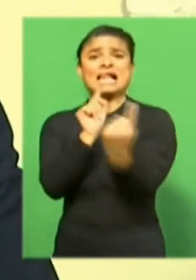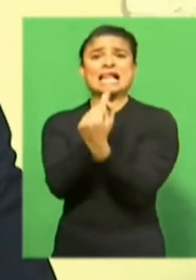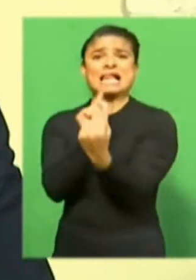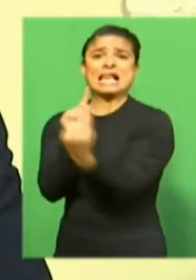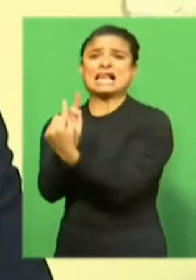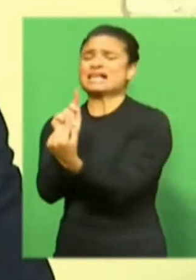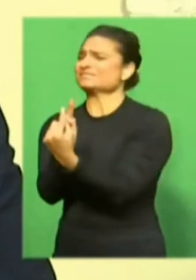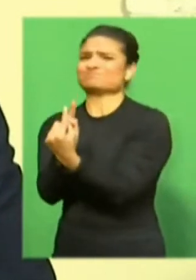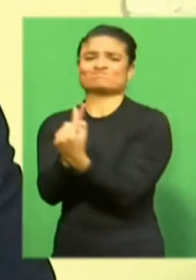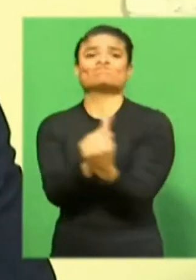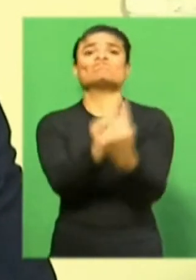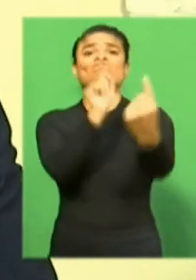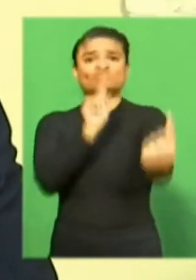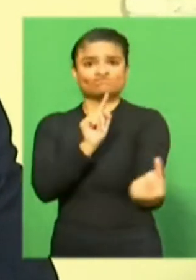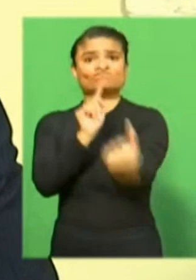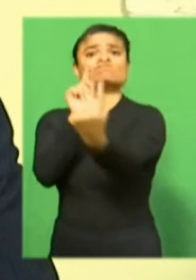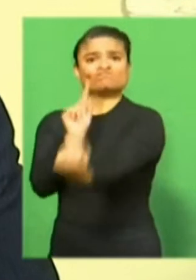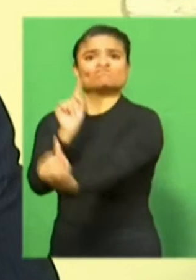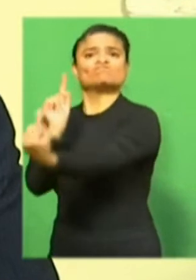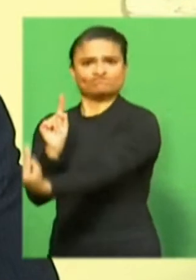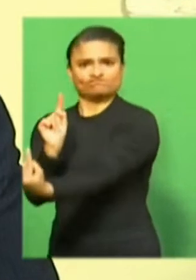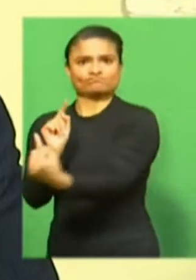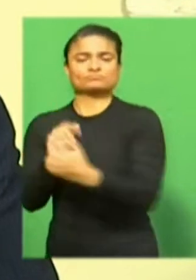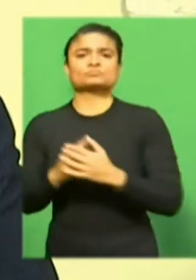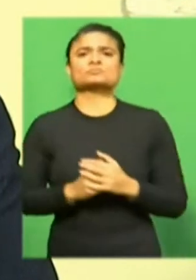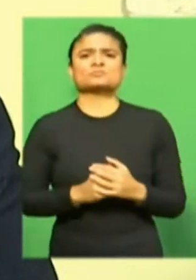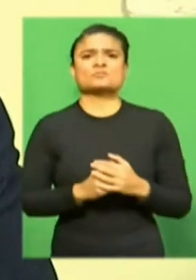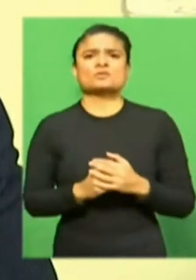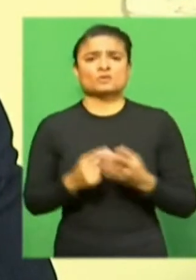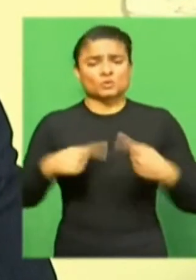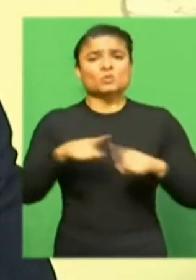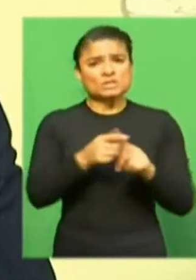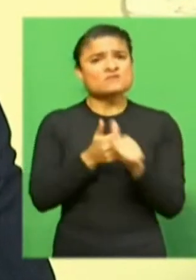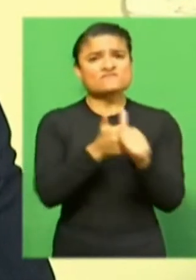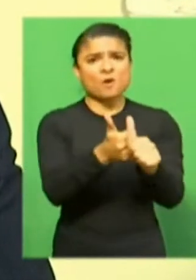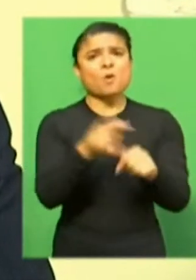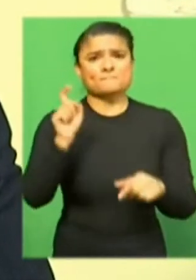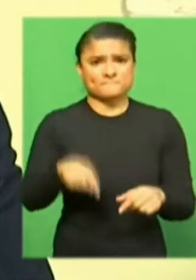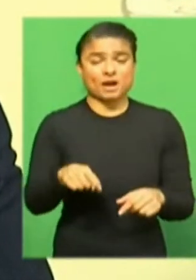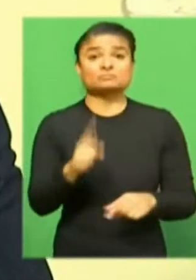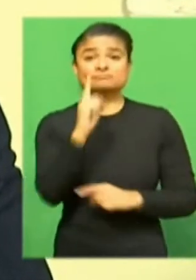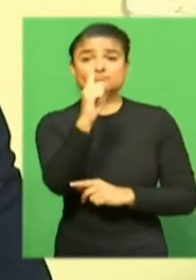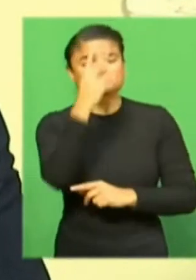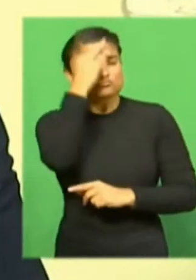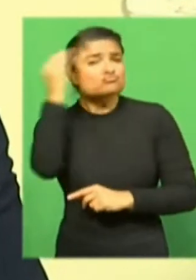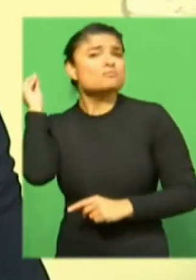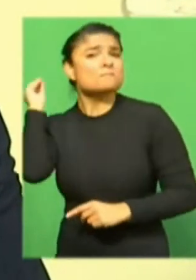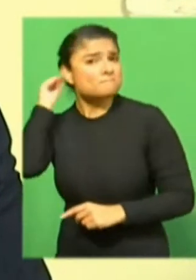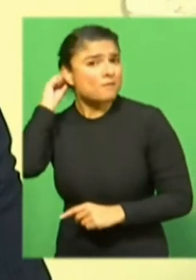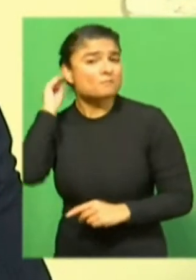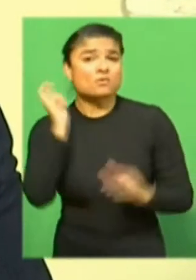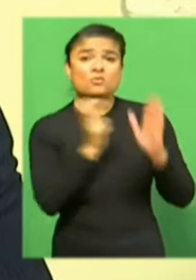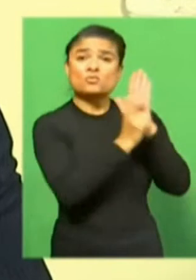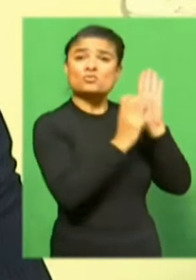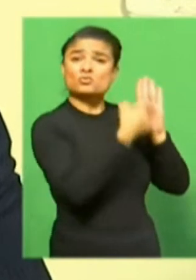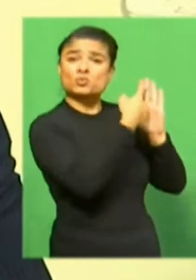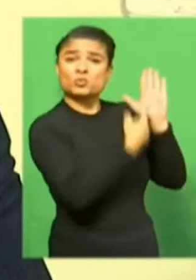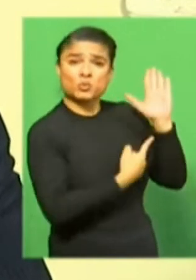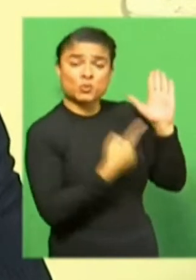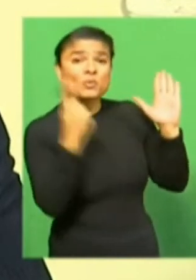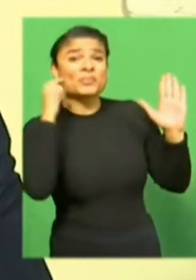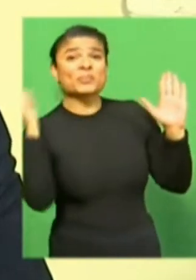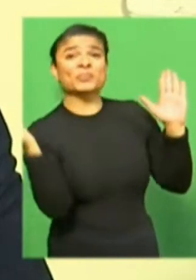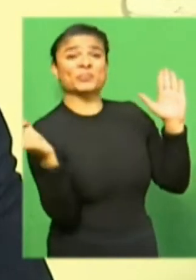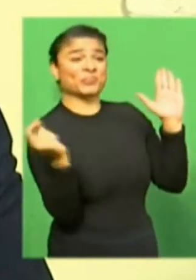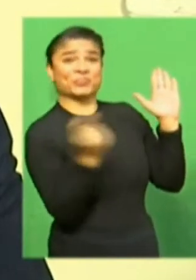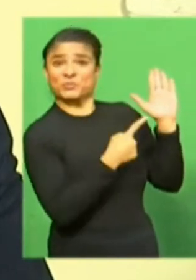It is important to remember that it is a criminal offense if the number of people on these